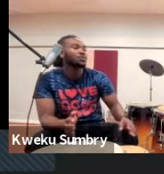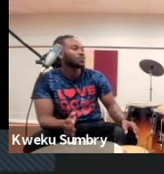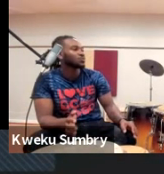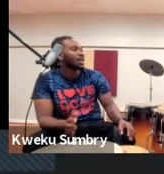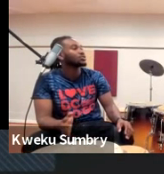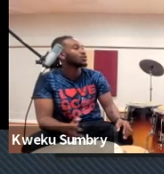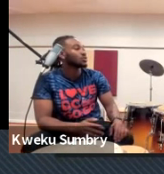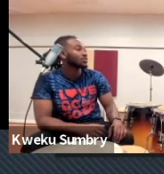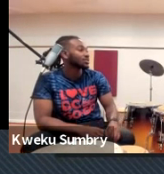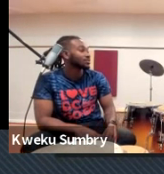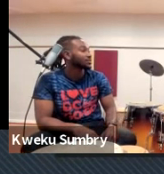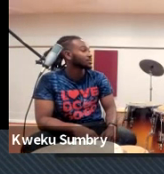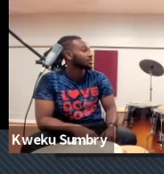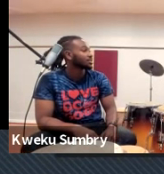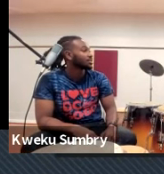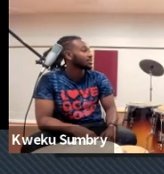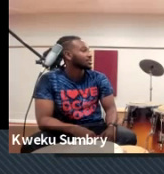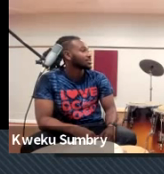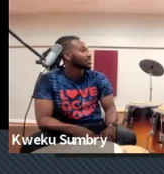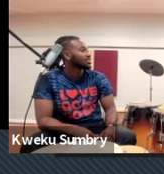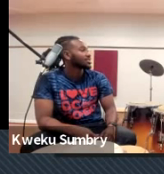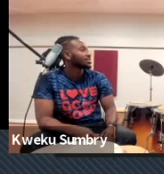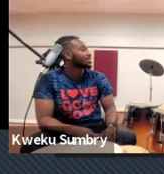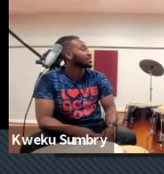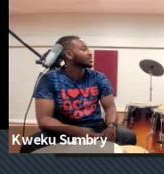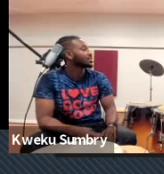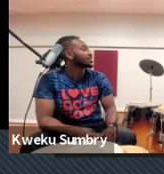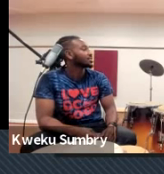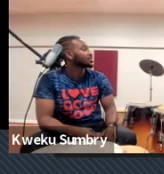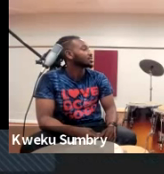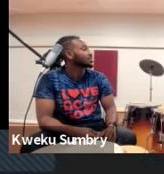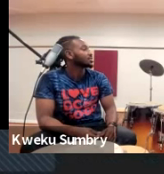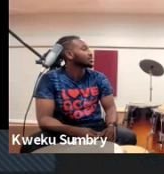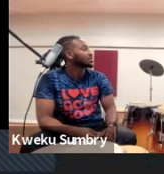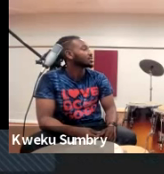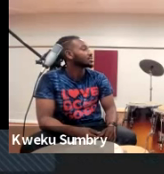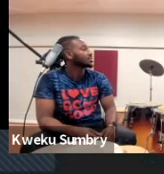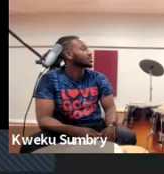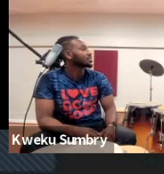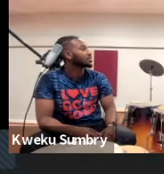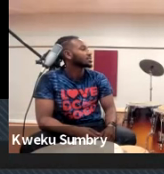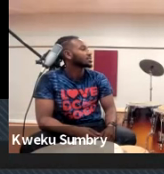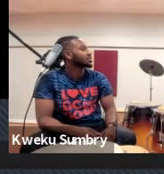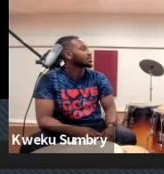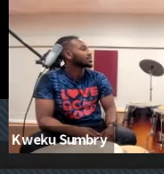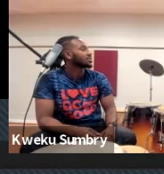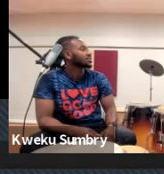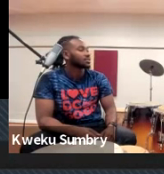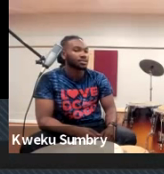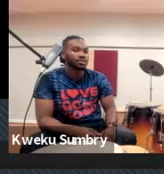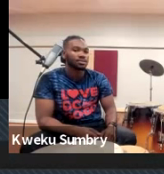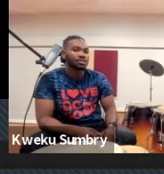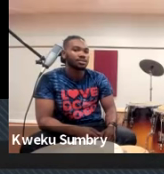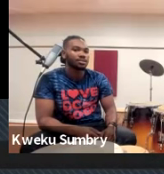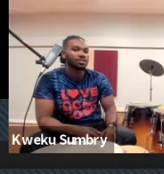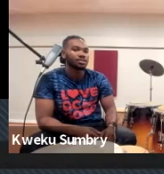lot of people probably don't know the difference. Okay, and it's because a lot of bands you'll hear, you'll be like, yeah, I know the voices and all. So when you